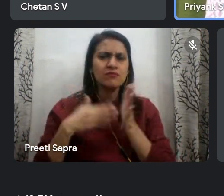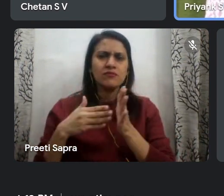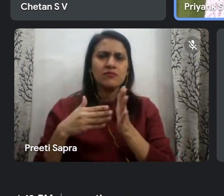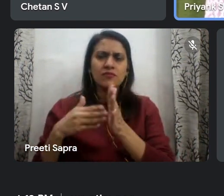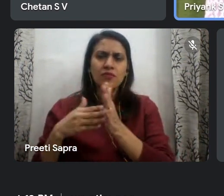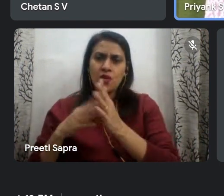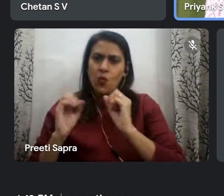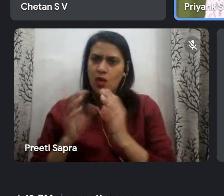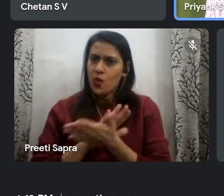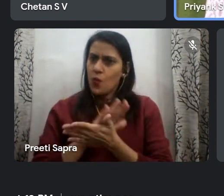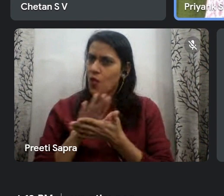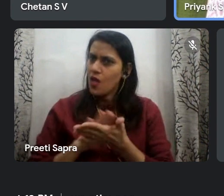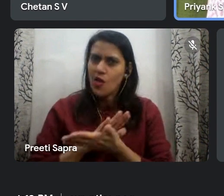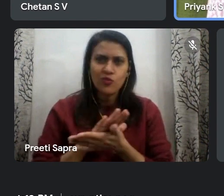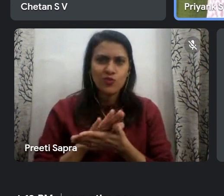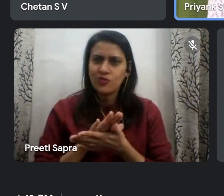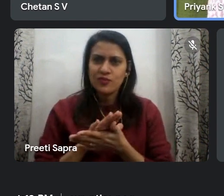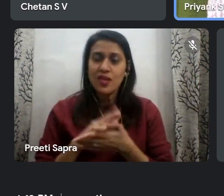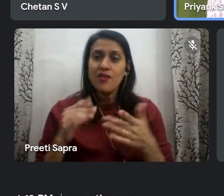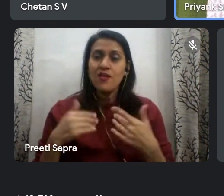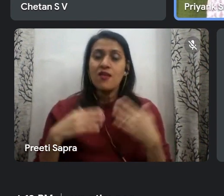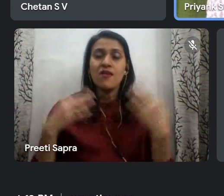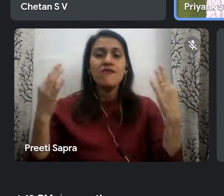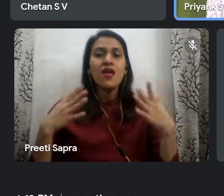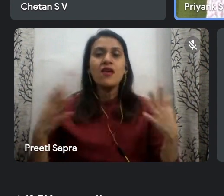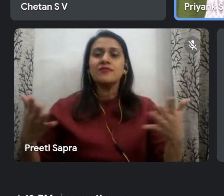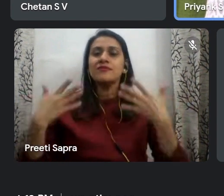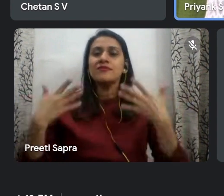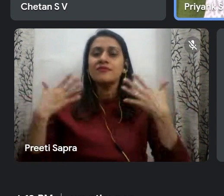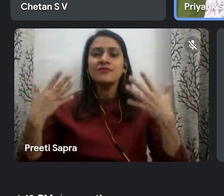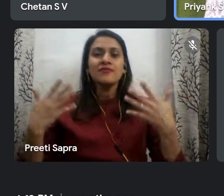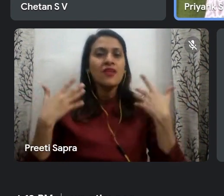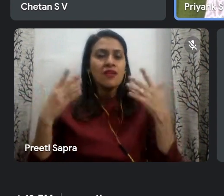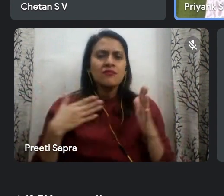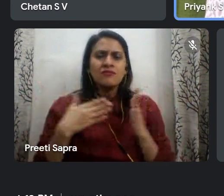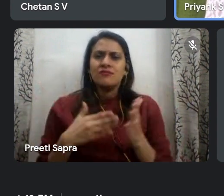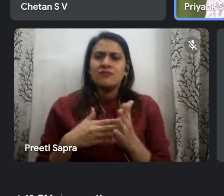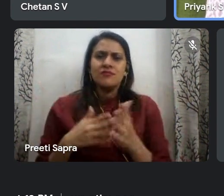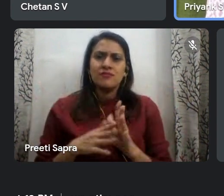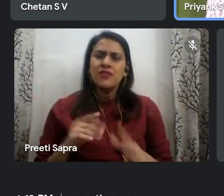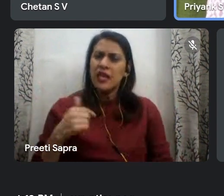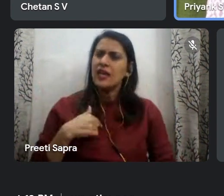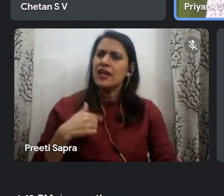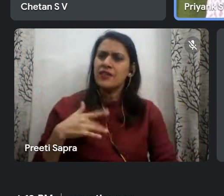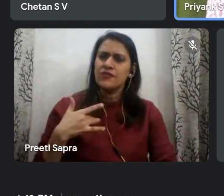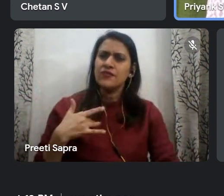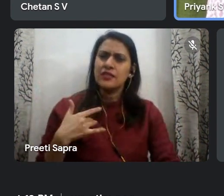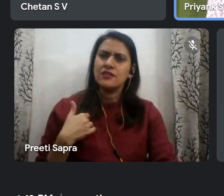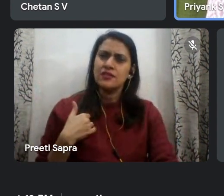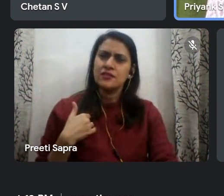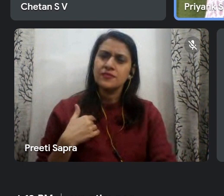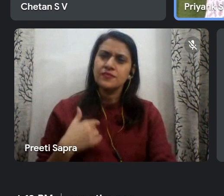challenges. And I think there were a fair share of struggles and challenges, which I don't think I really